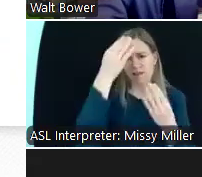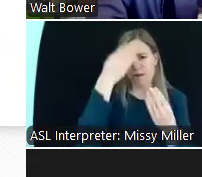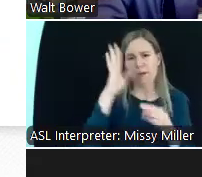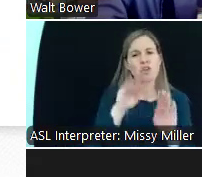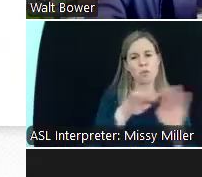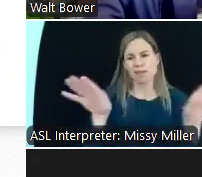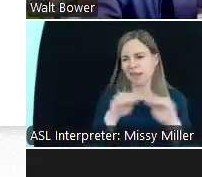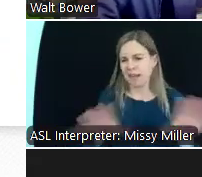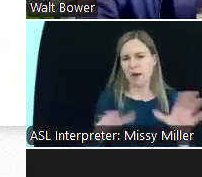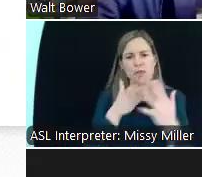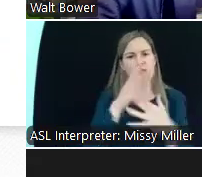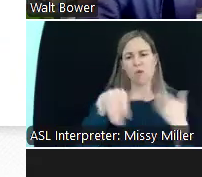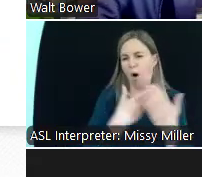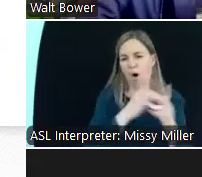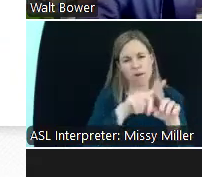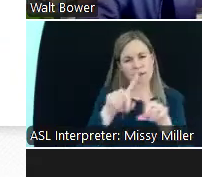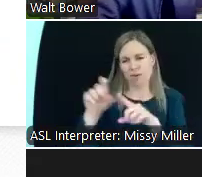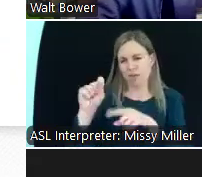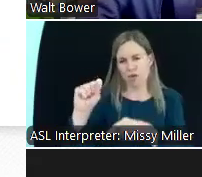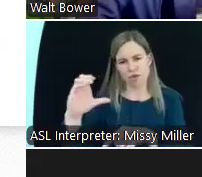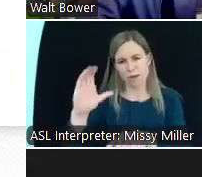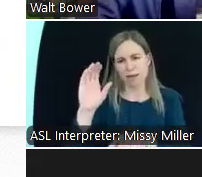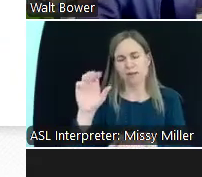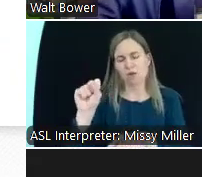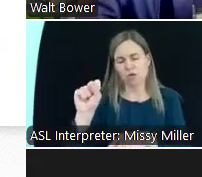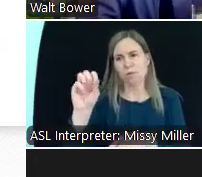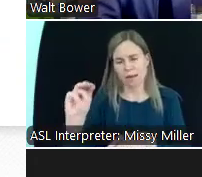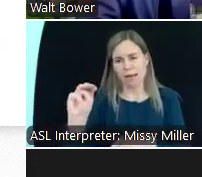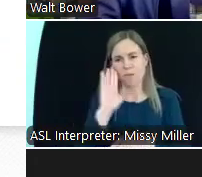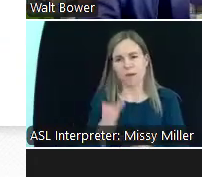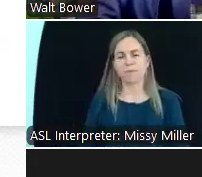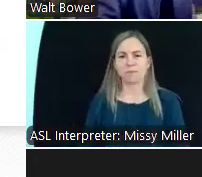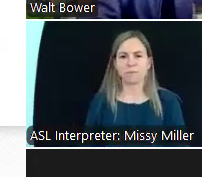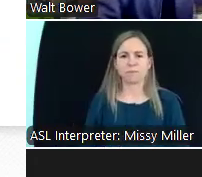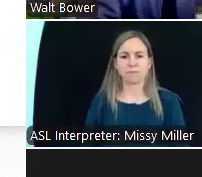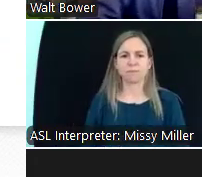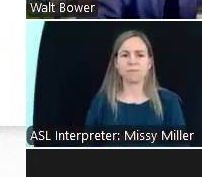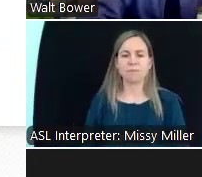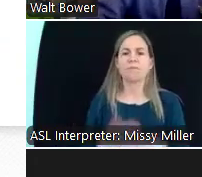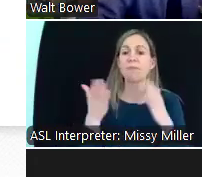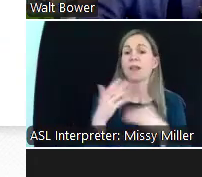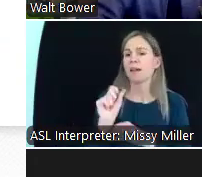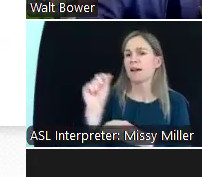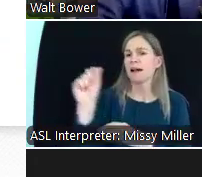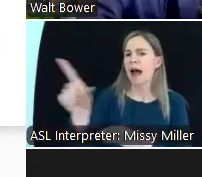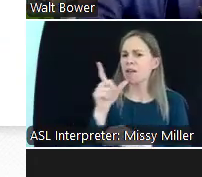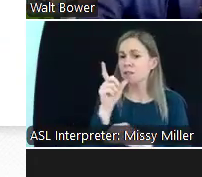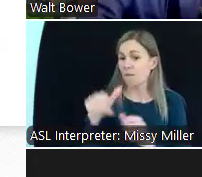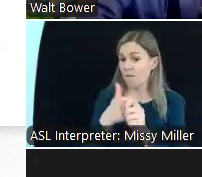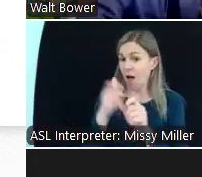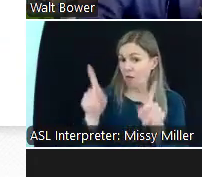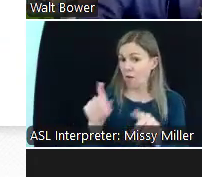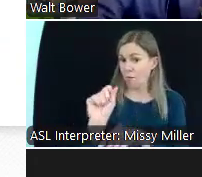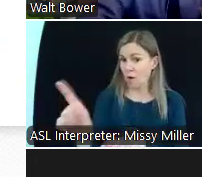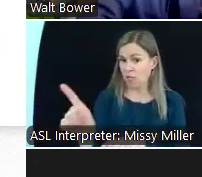sent out through all those different means. And this person is also asking a follow-up question. Is there